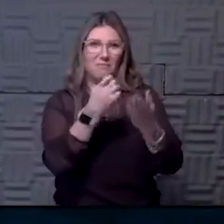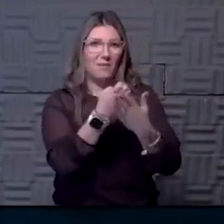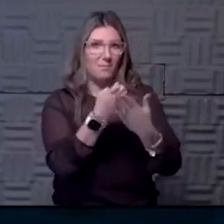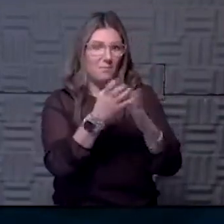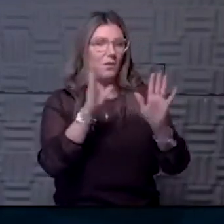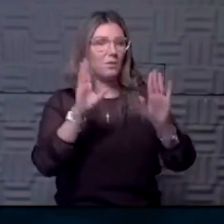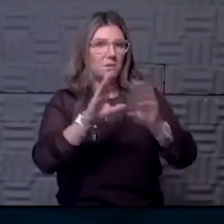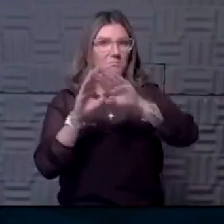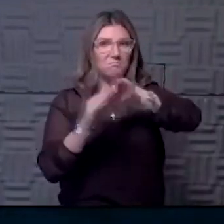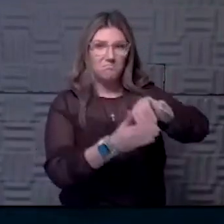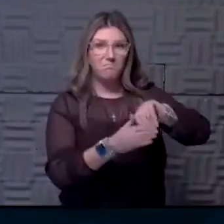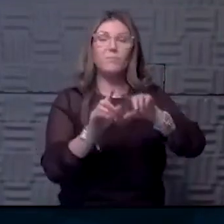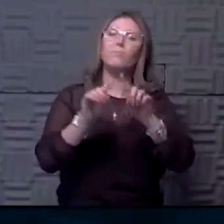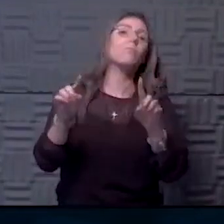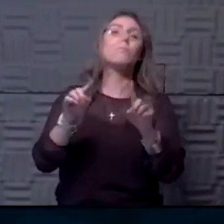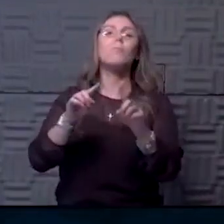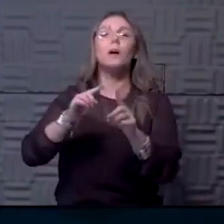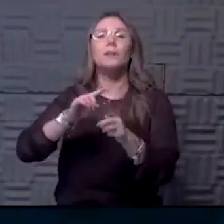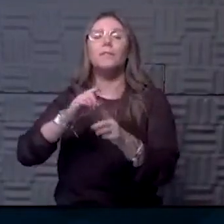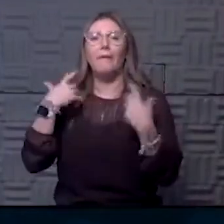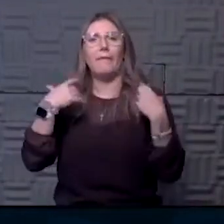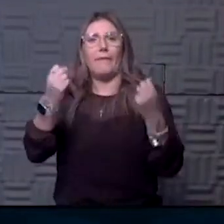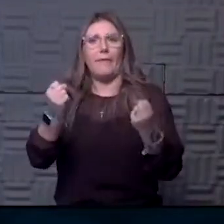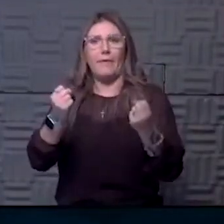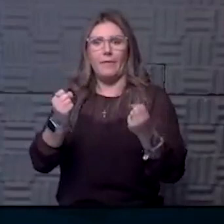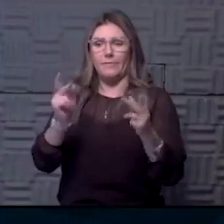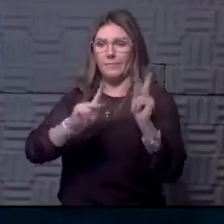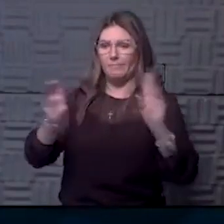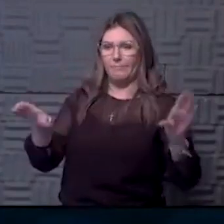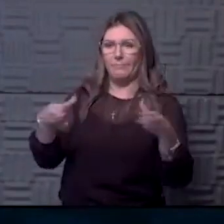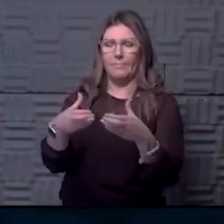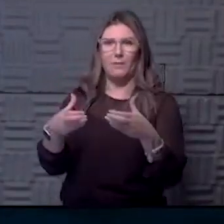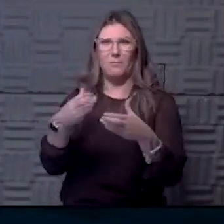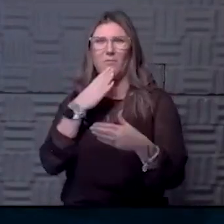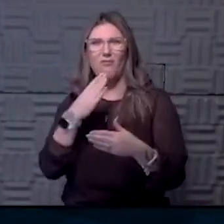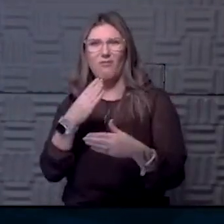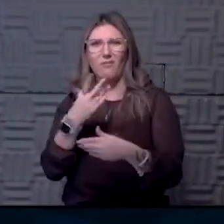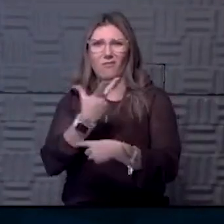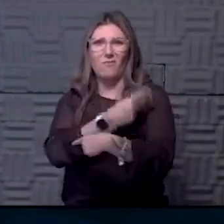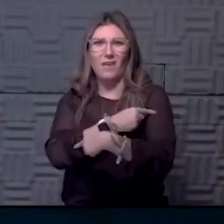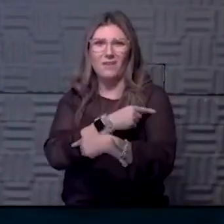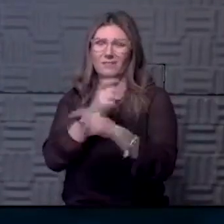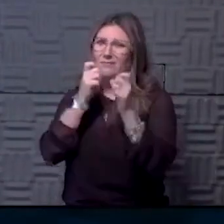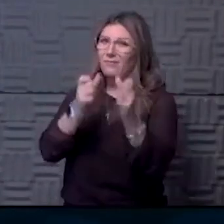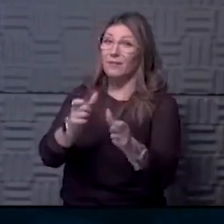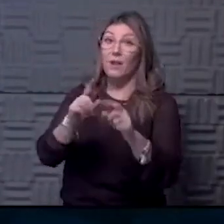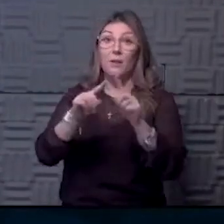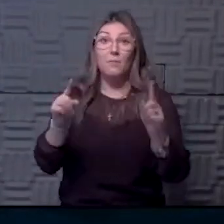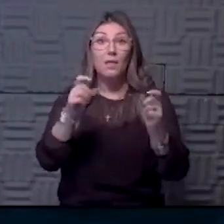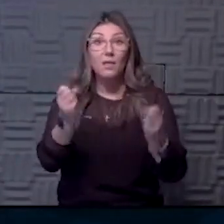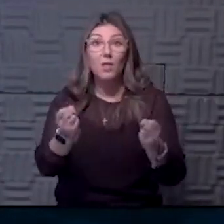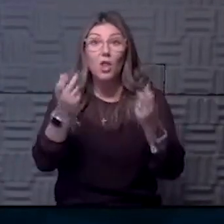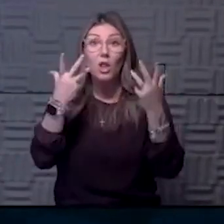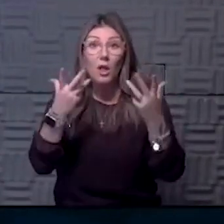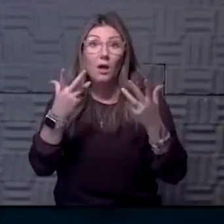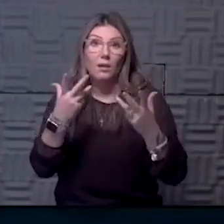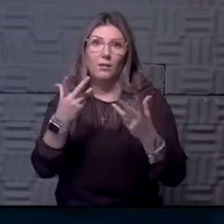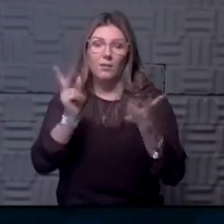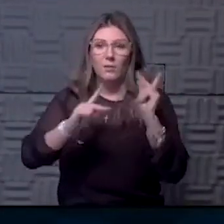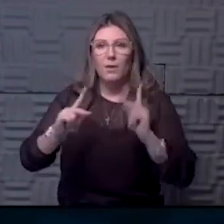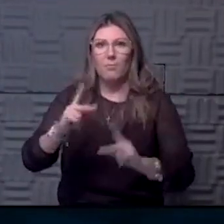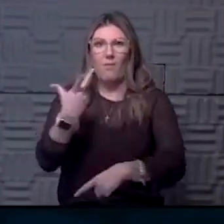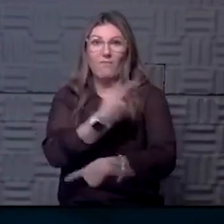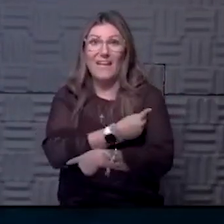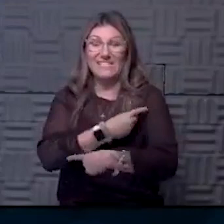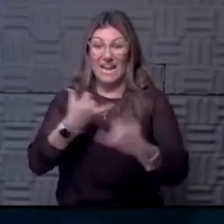no question. There are that set of people who are vaccine deniers, but man, there are a whole lot of vaccine nowers. I want